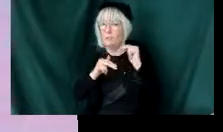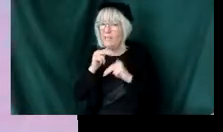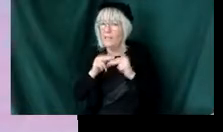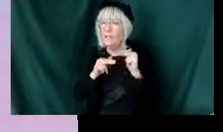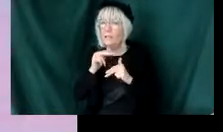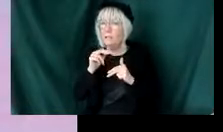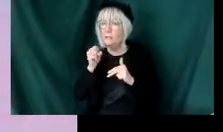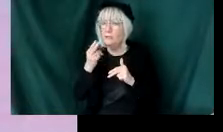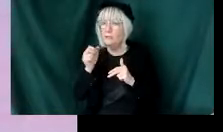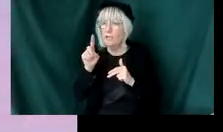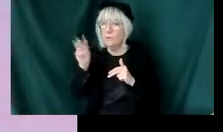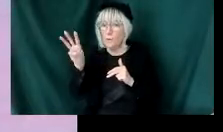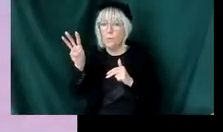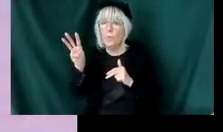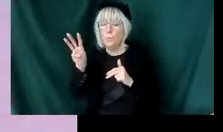shadows.